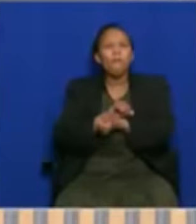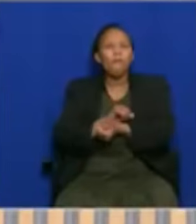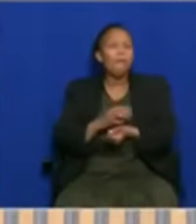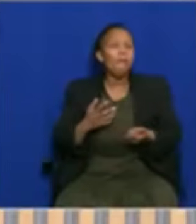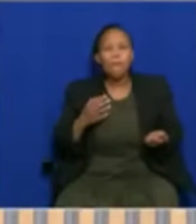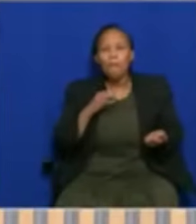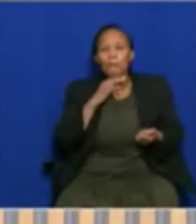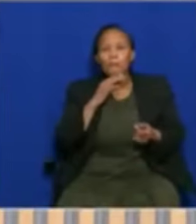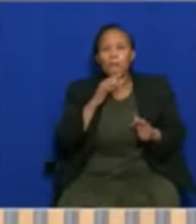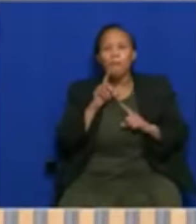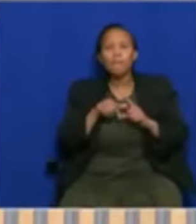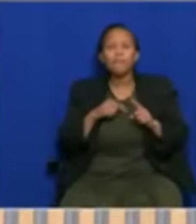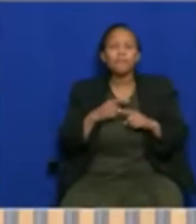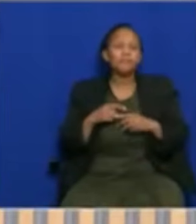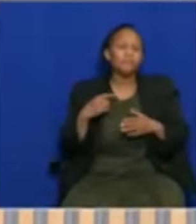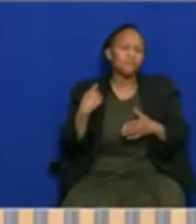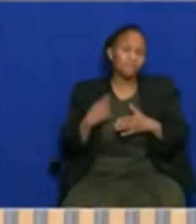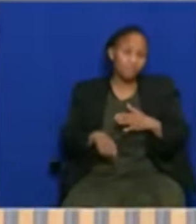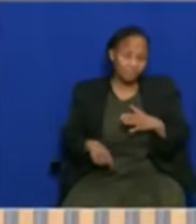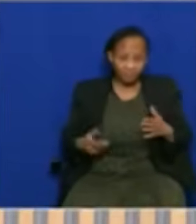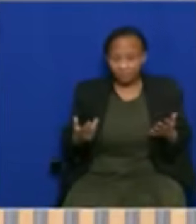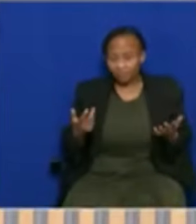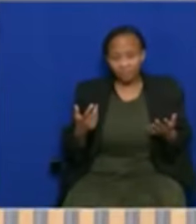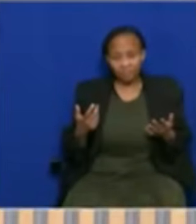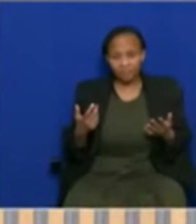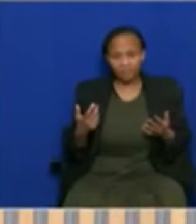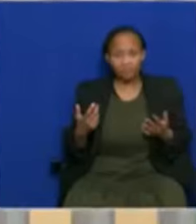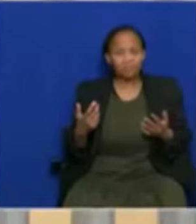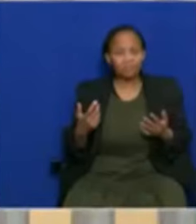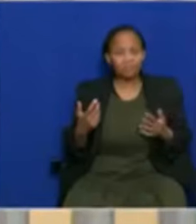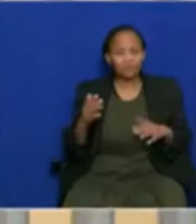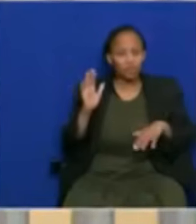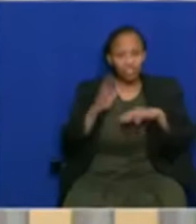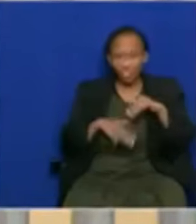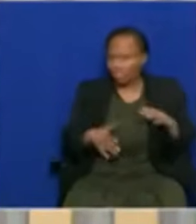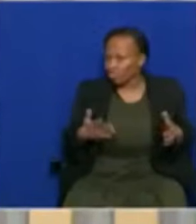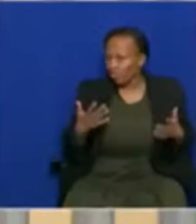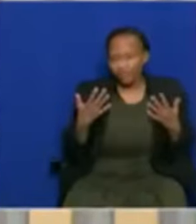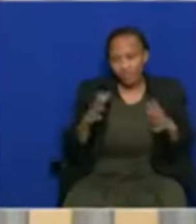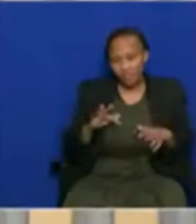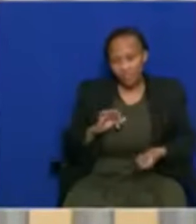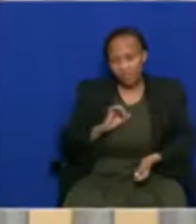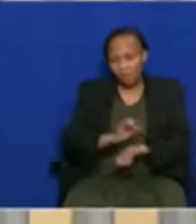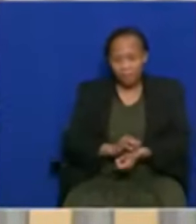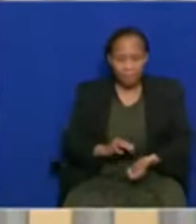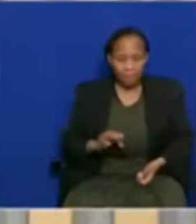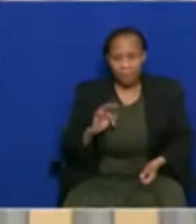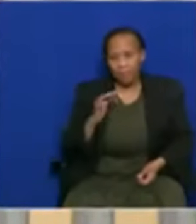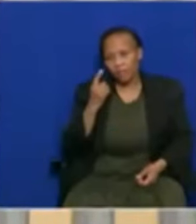That's how IDEC operates. That you are correct. Okay, thank you. Thank you, Ms.